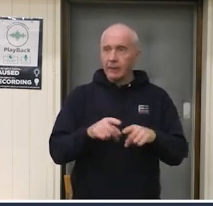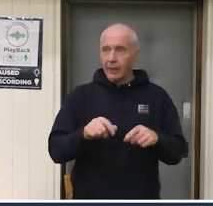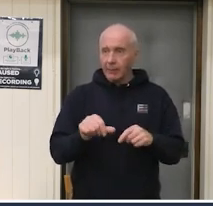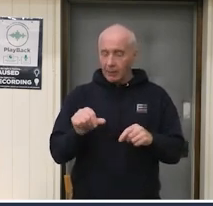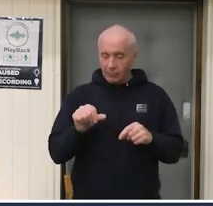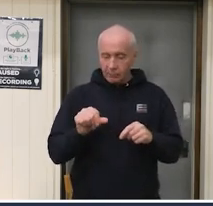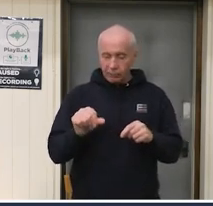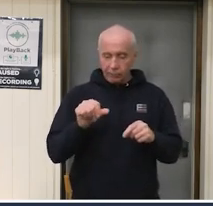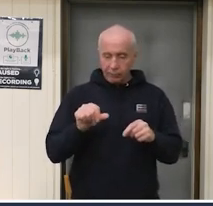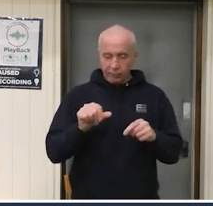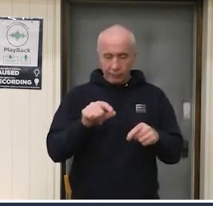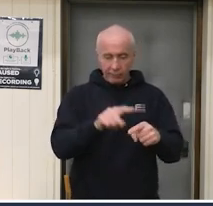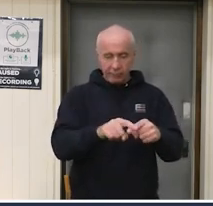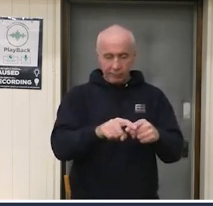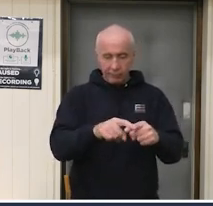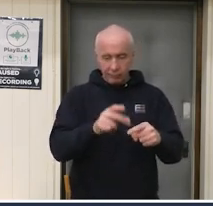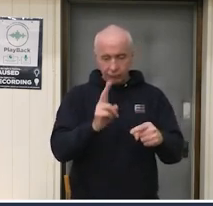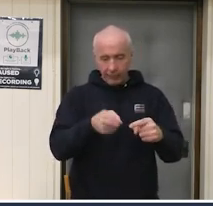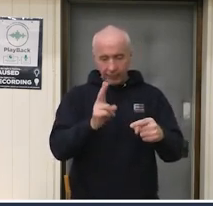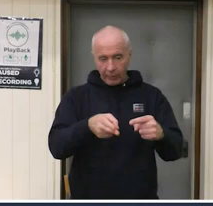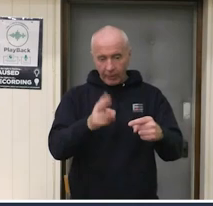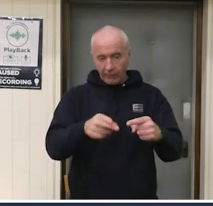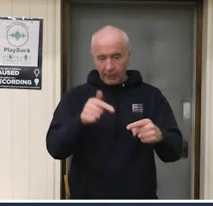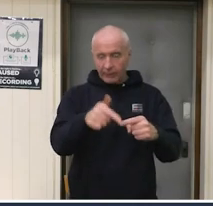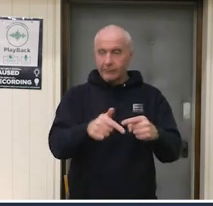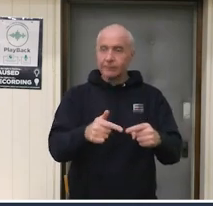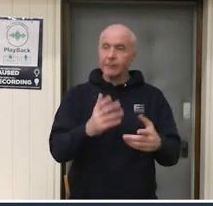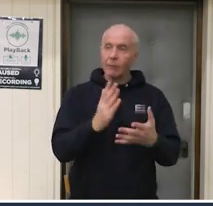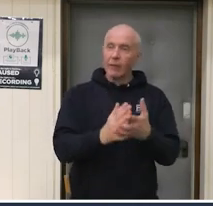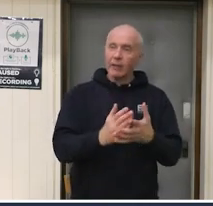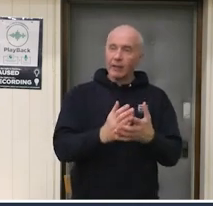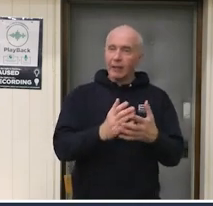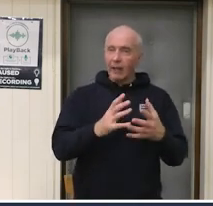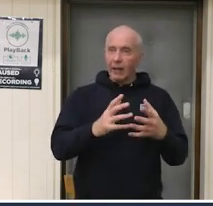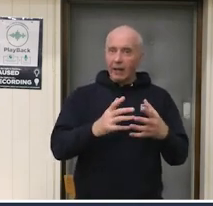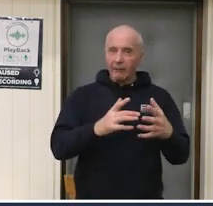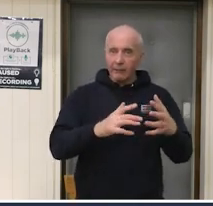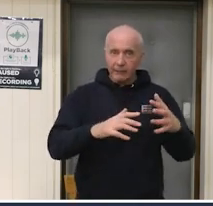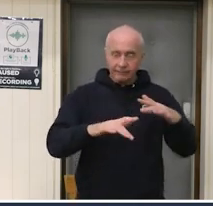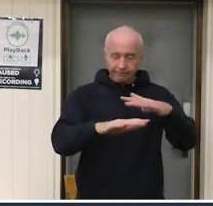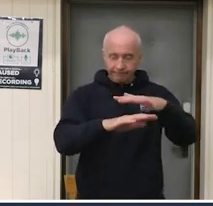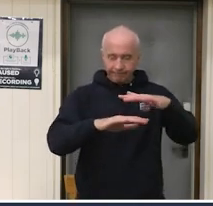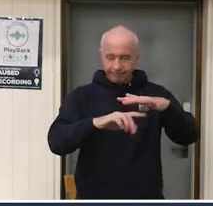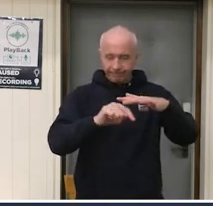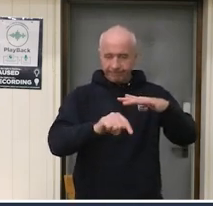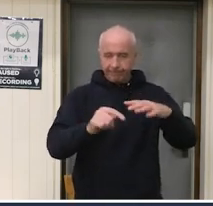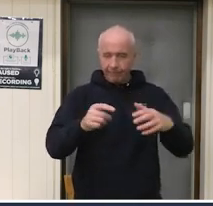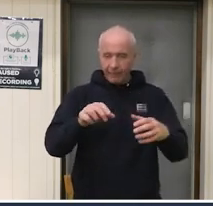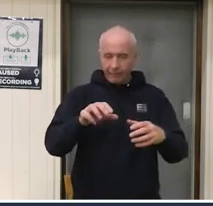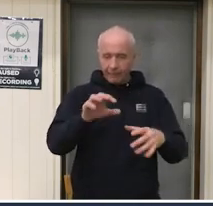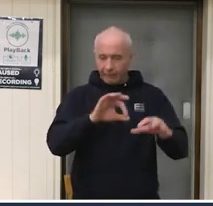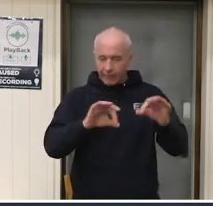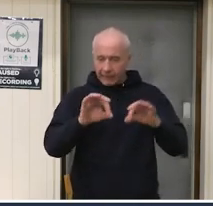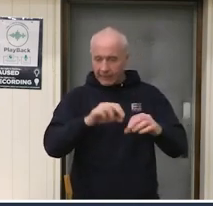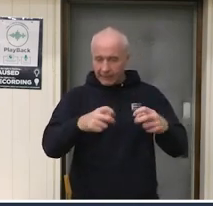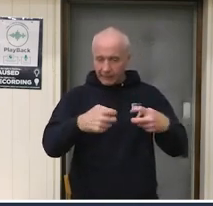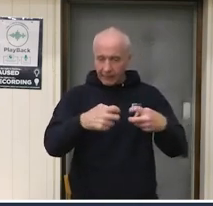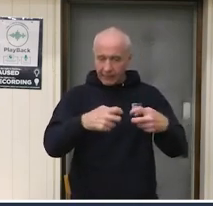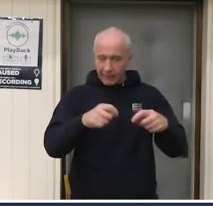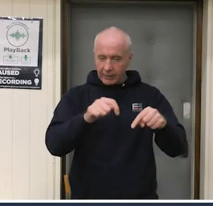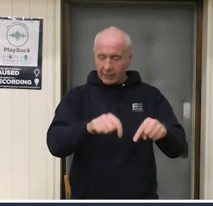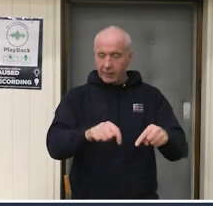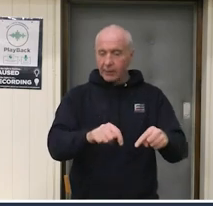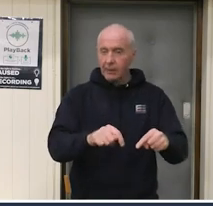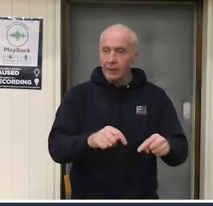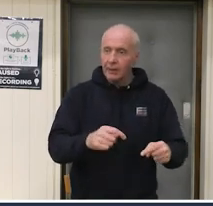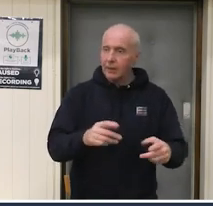it self-ignites. Now, obviously, there's a lot of physics under both of these mechanisms. We're going to touch briefly on it. But obviously, we'd be